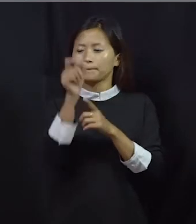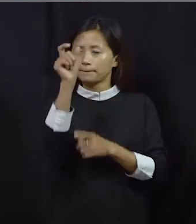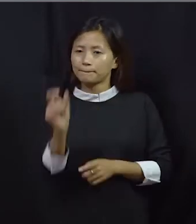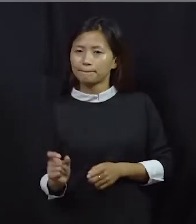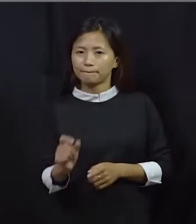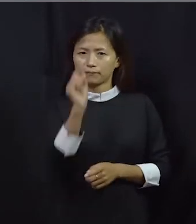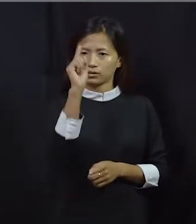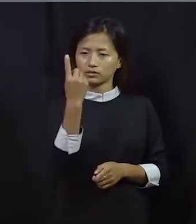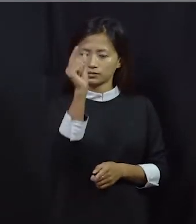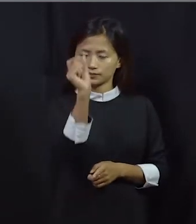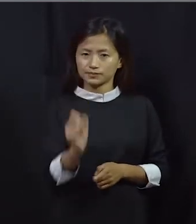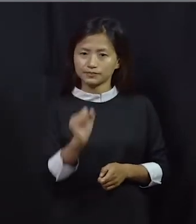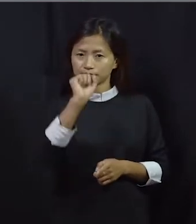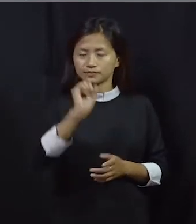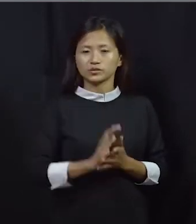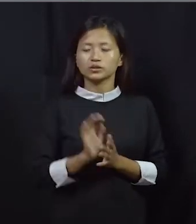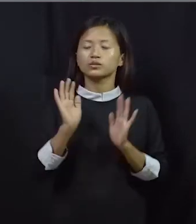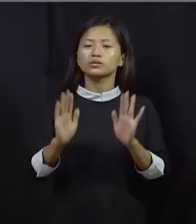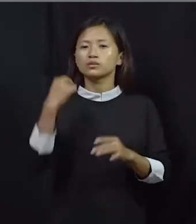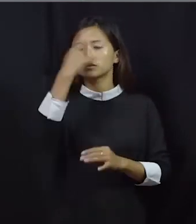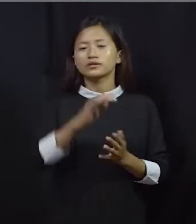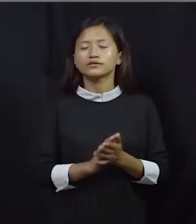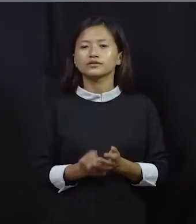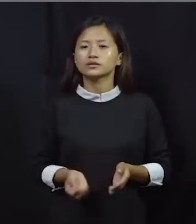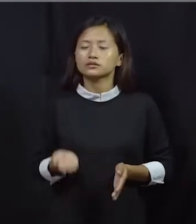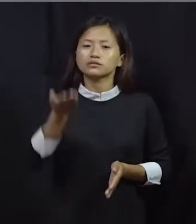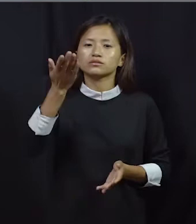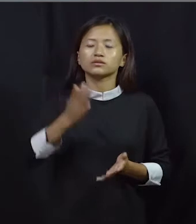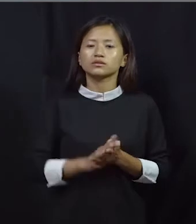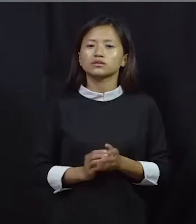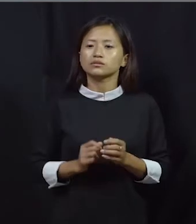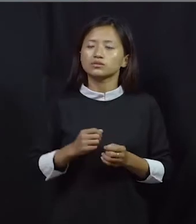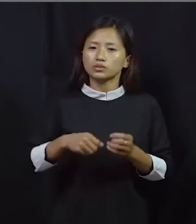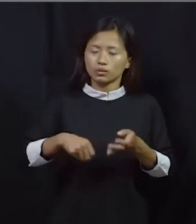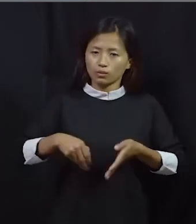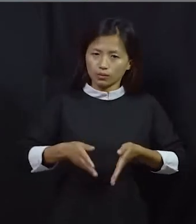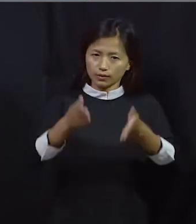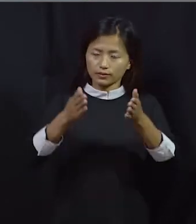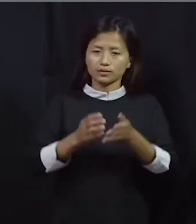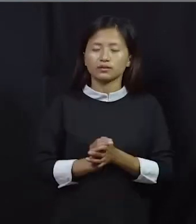or individuals who have interest to run a